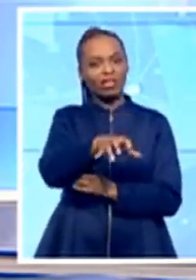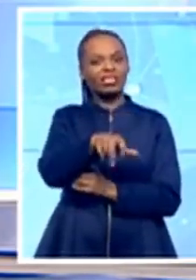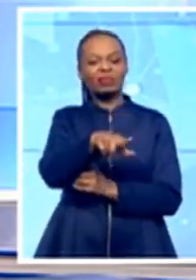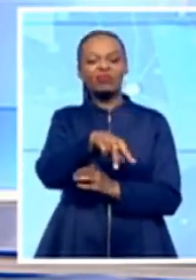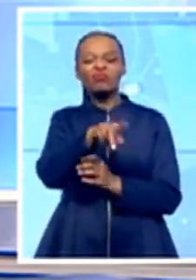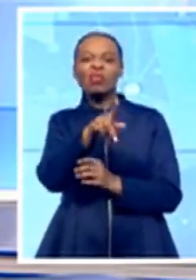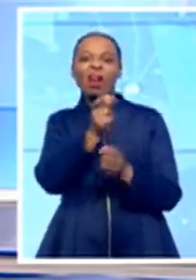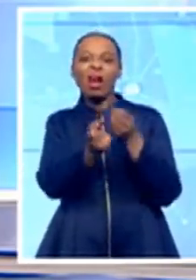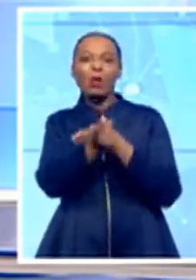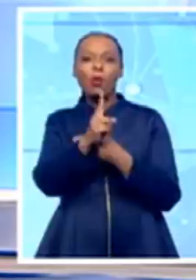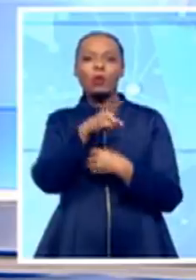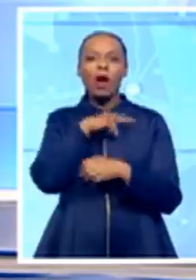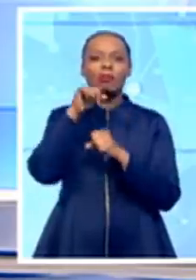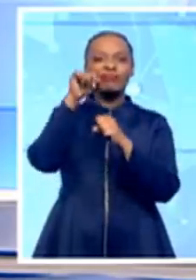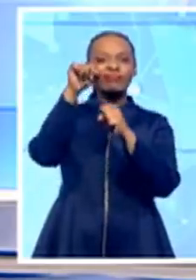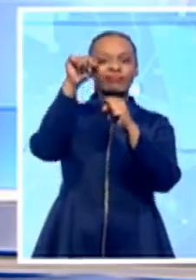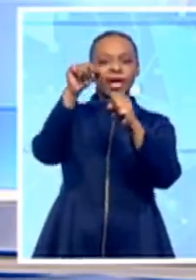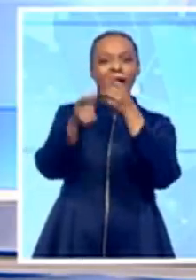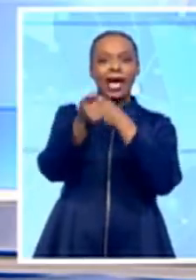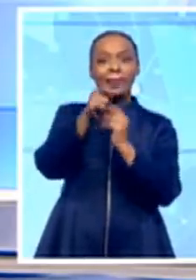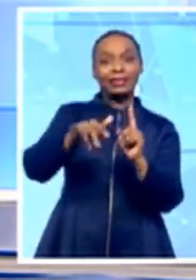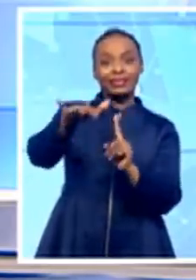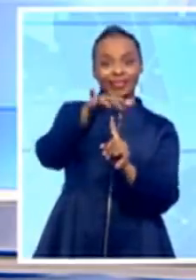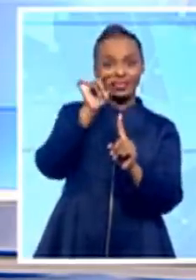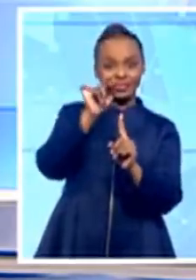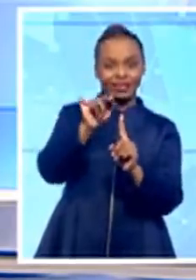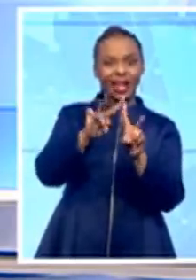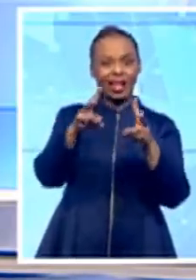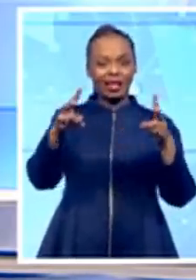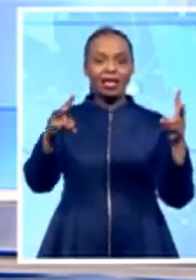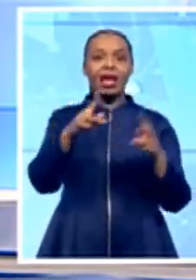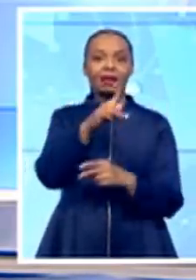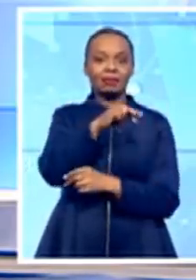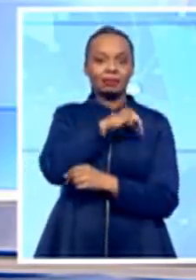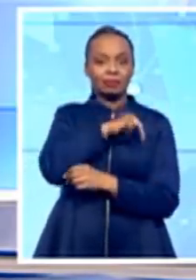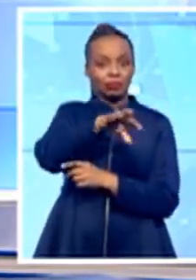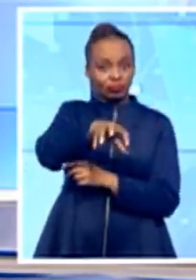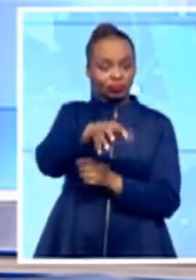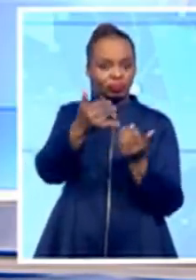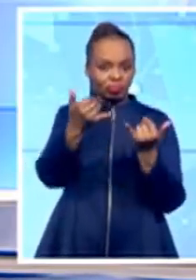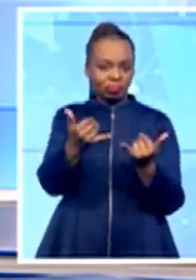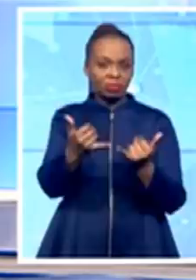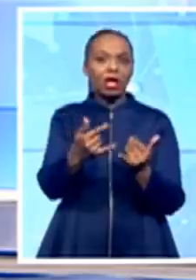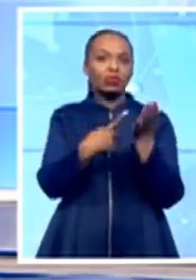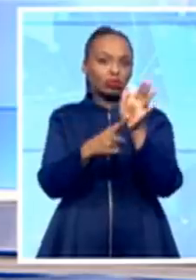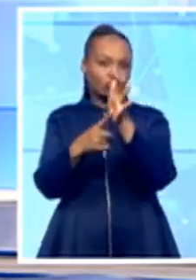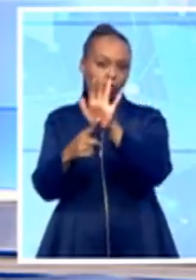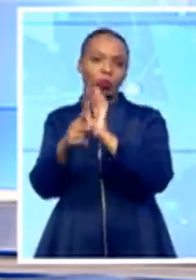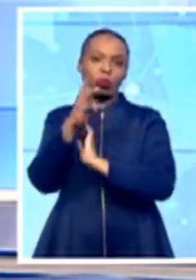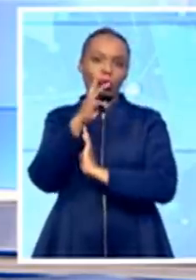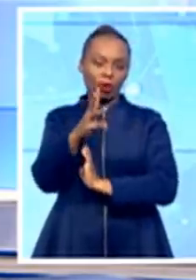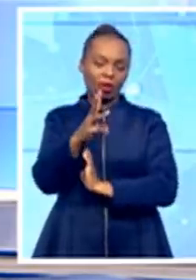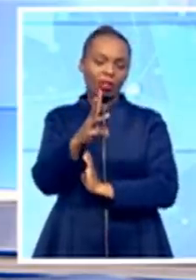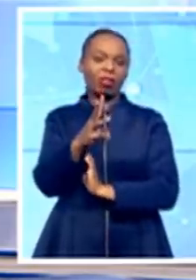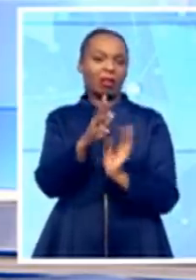area, in various areas in the province. You saw what happened last night. We'll bring you some of the visuals, remind you of what took place last night. We have